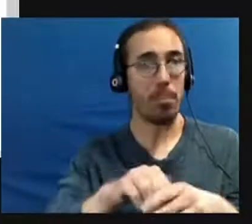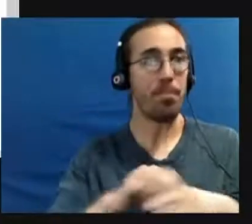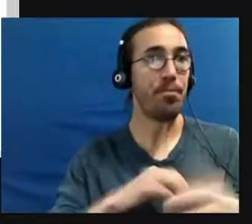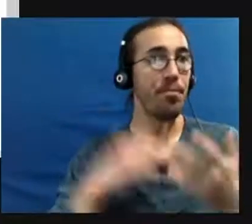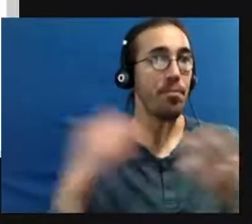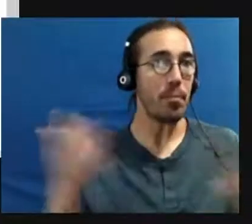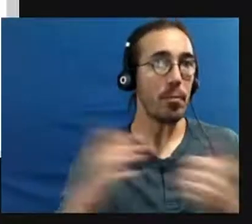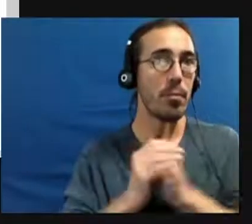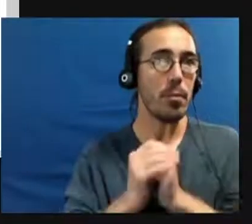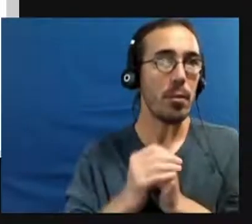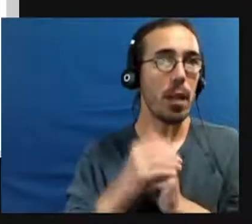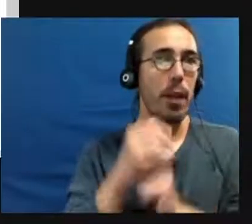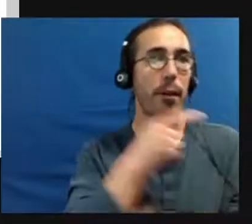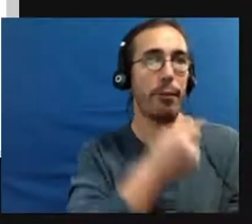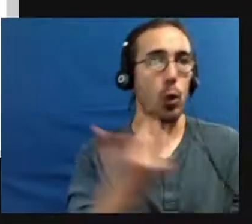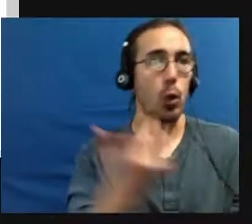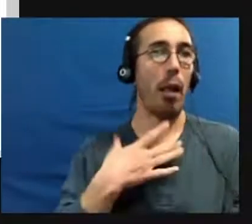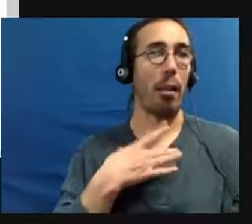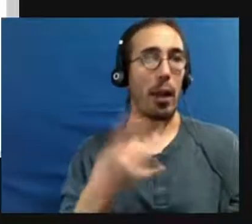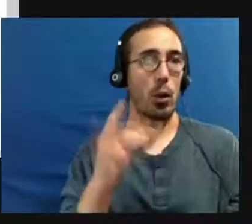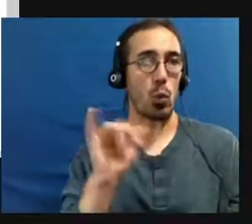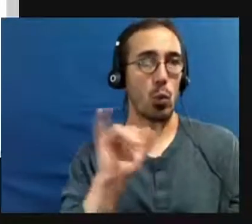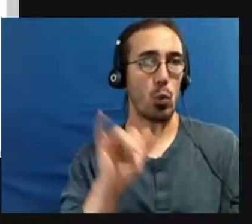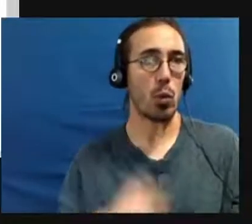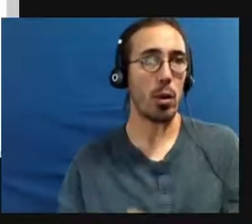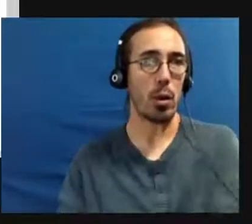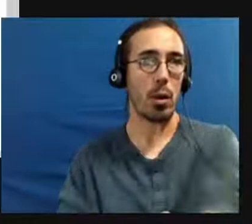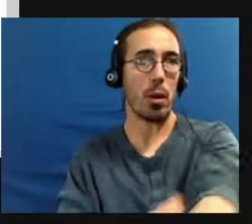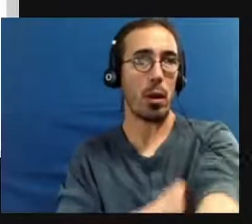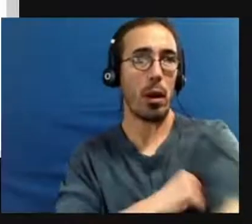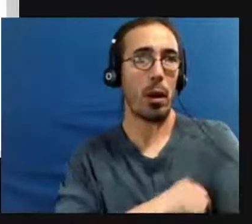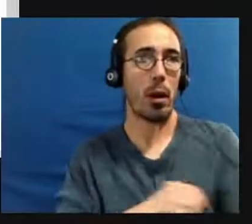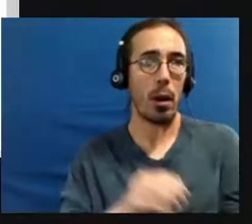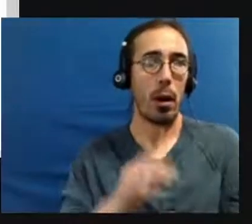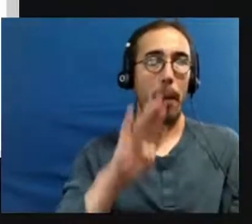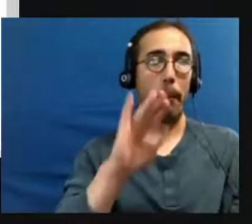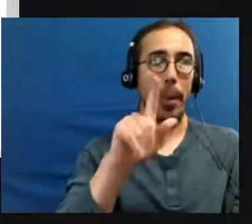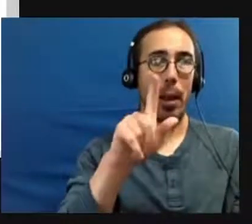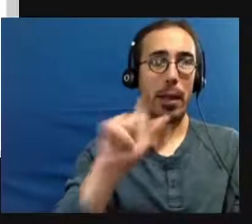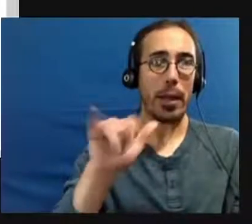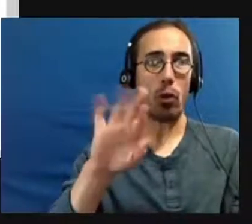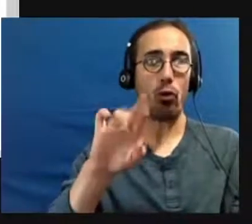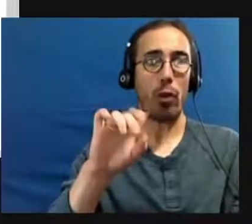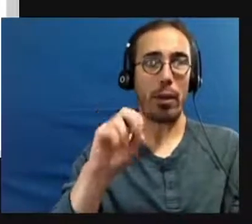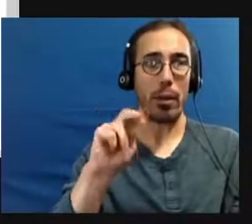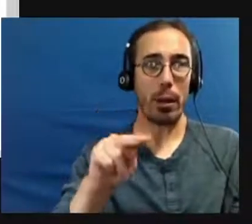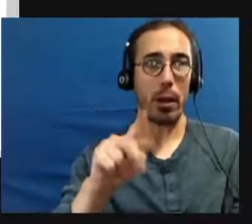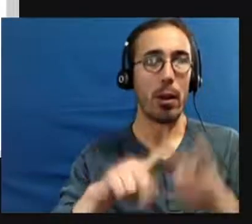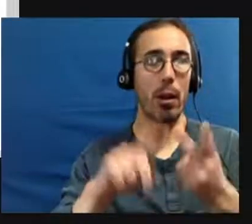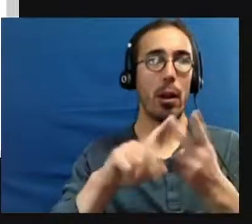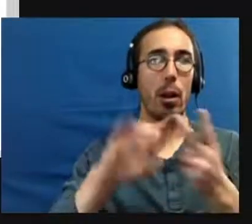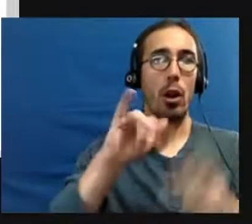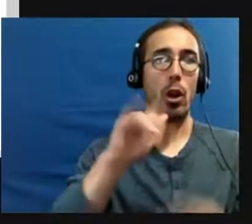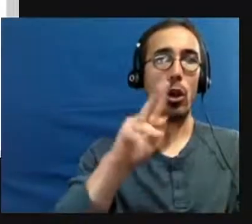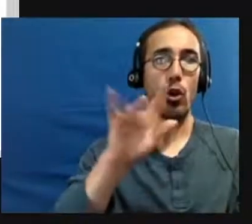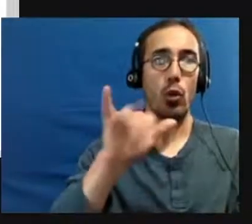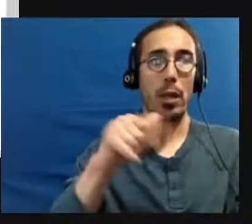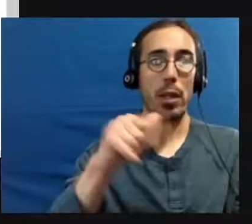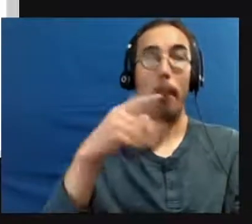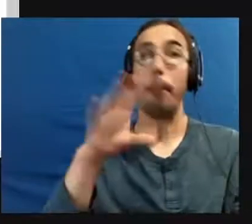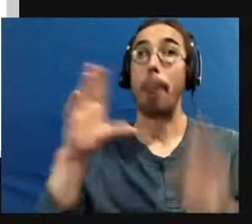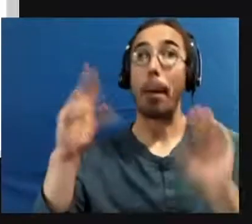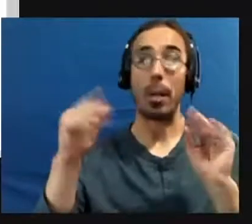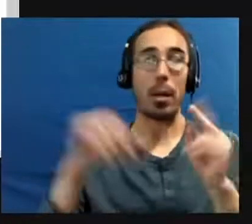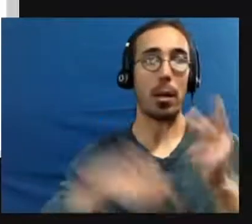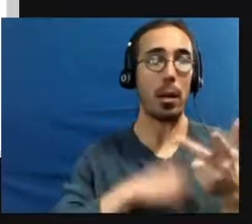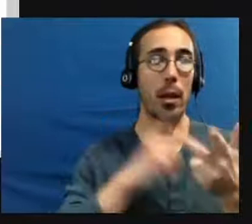few that I like. Of course, there's plenty more out there. Billy Cranston from Power Rangers, Julia the Puppet from Sesame Street,